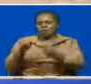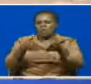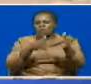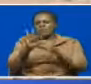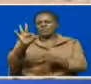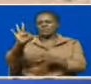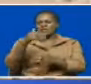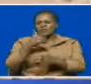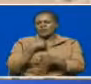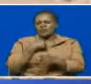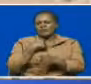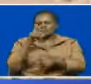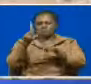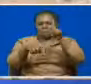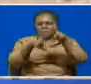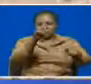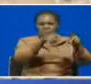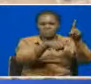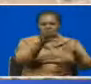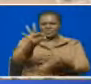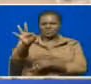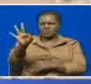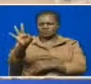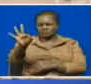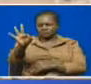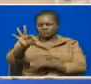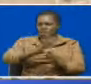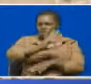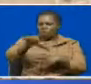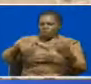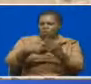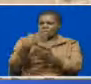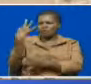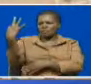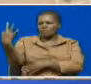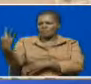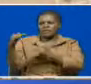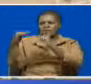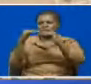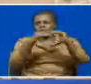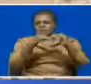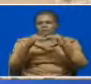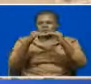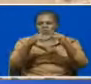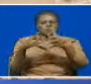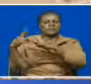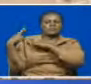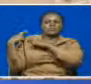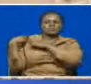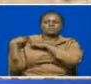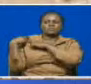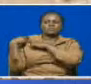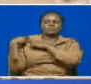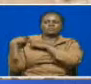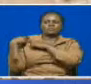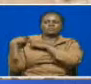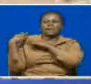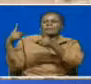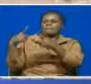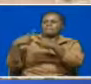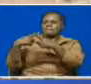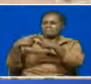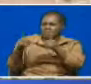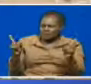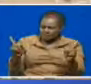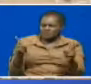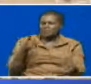maybe dimension here, and all of them are equally responsible. But let's say